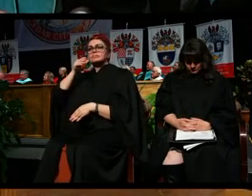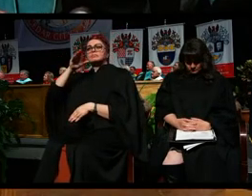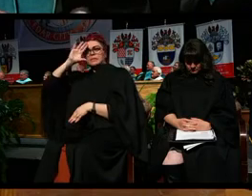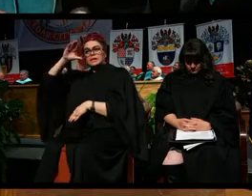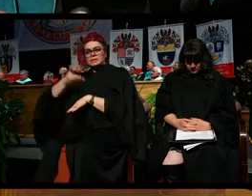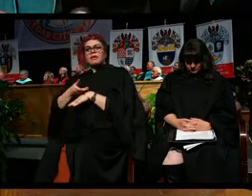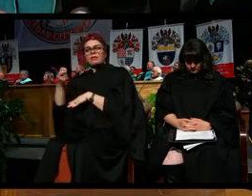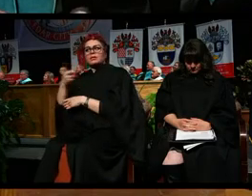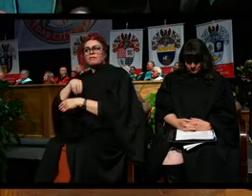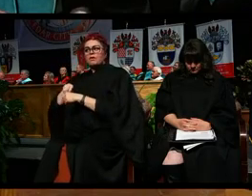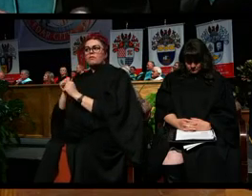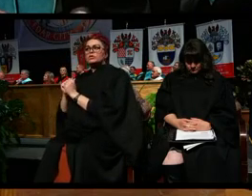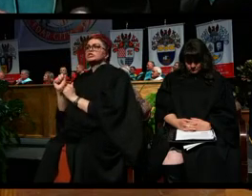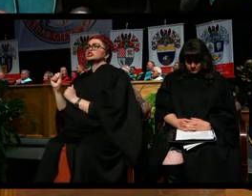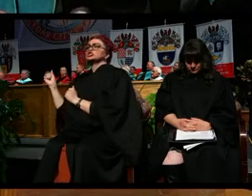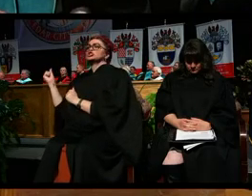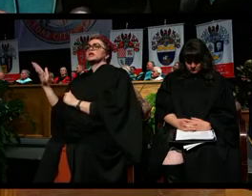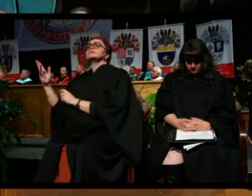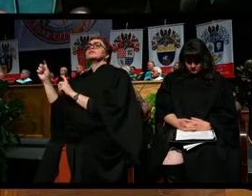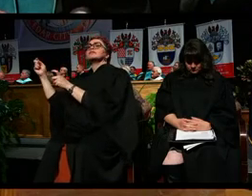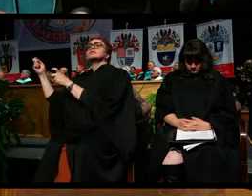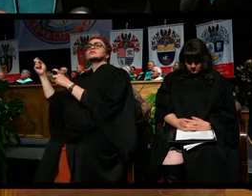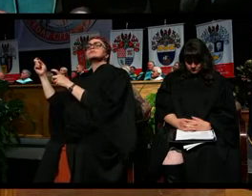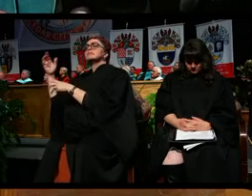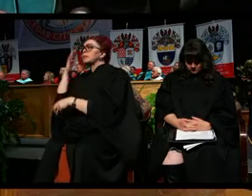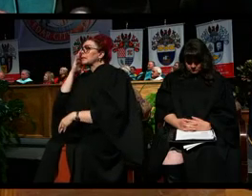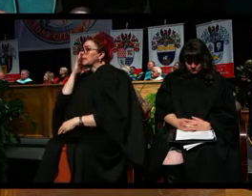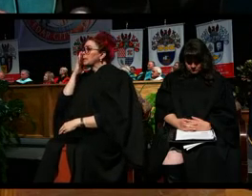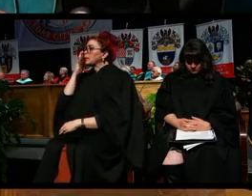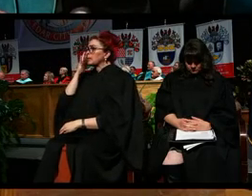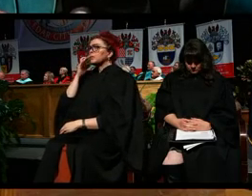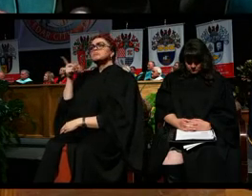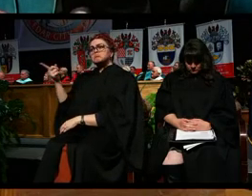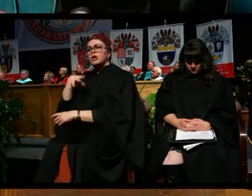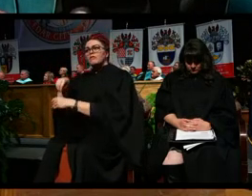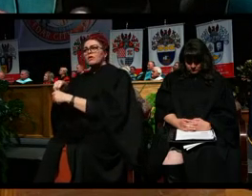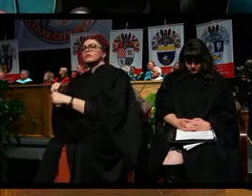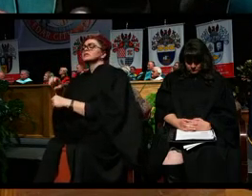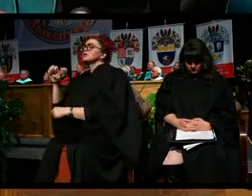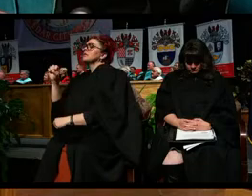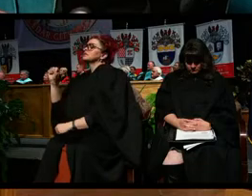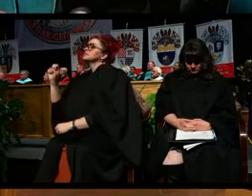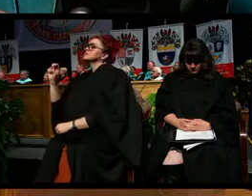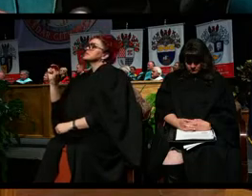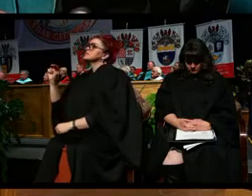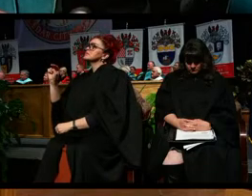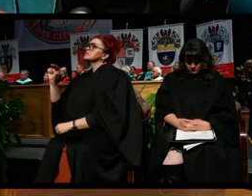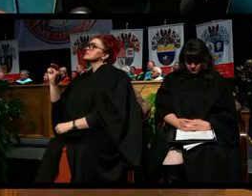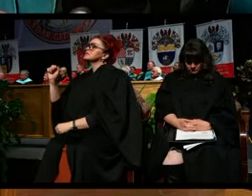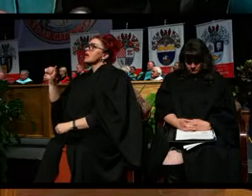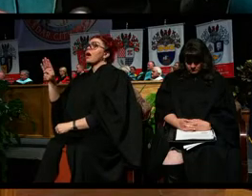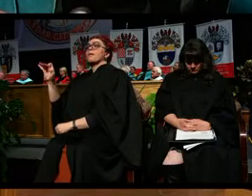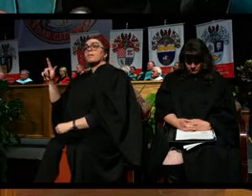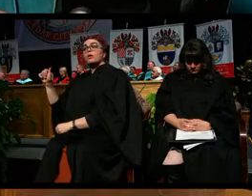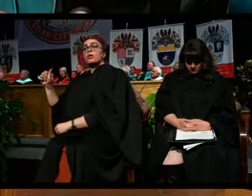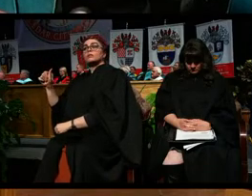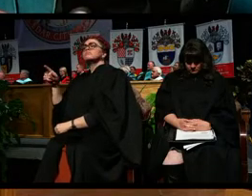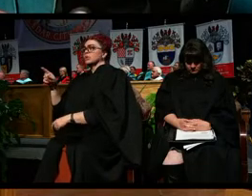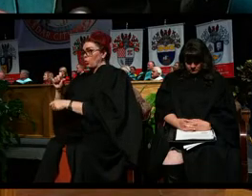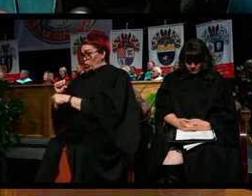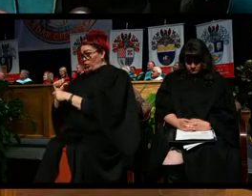the Shakespeare, Utah Shakespeare Festival as an ensemble player, a working actor with